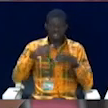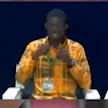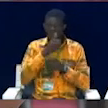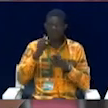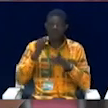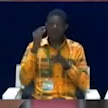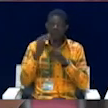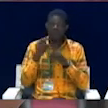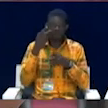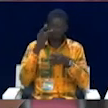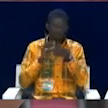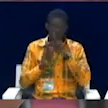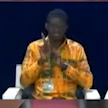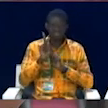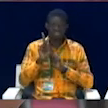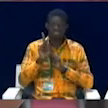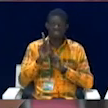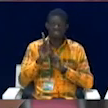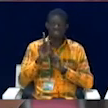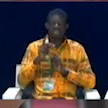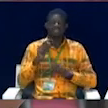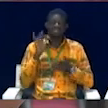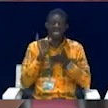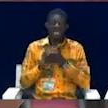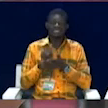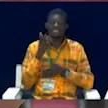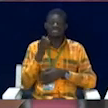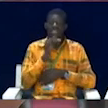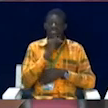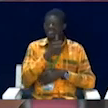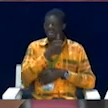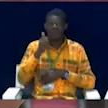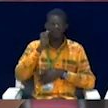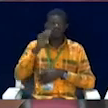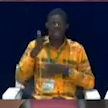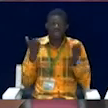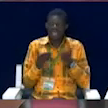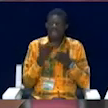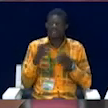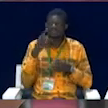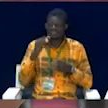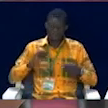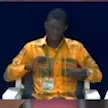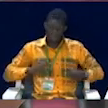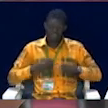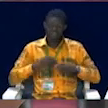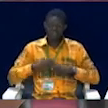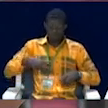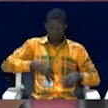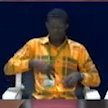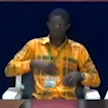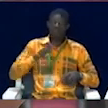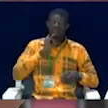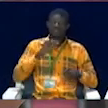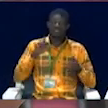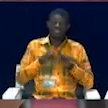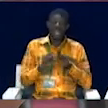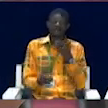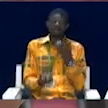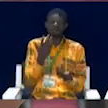of prophecy that there is a woman here, the pain in your womb is like